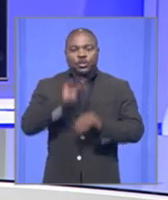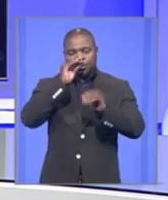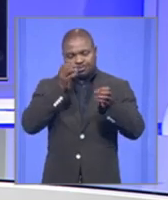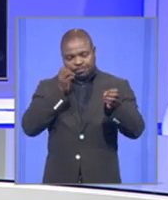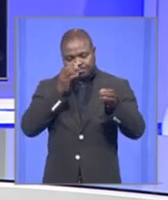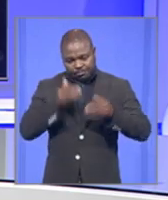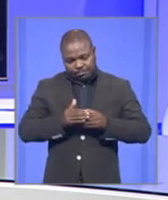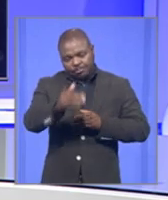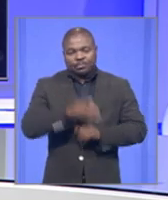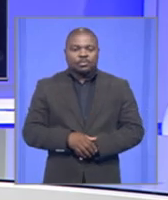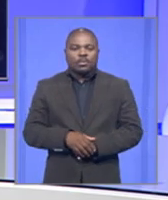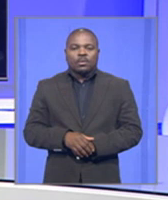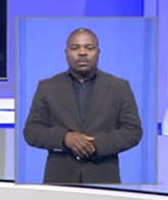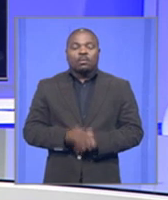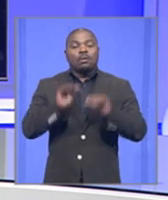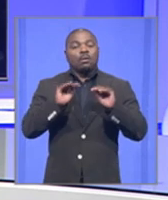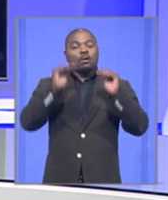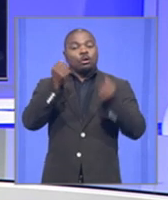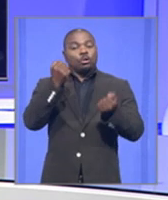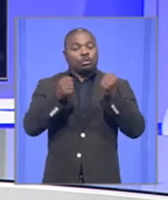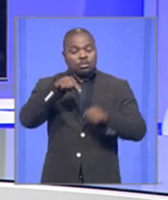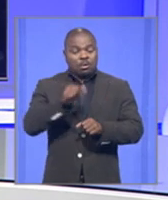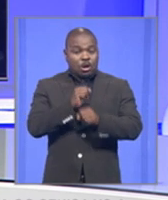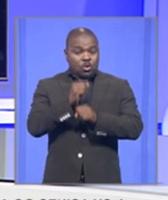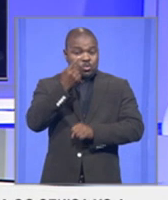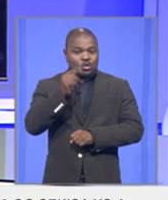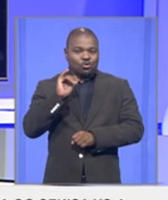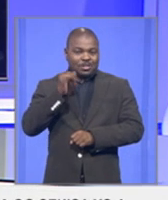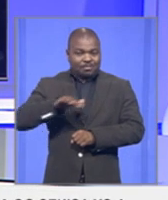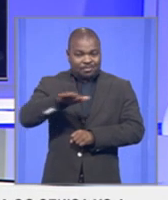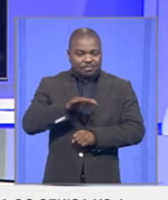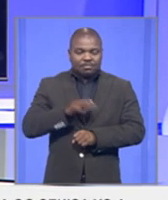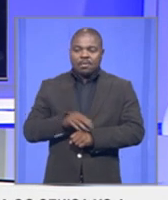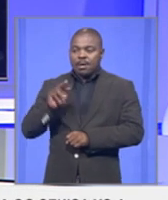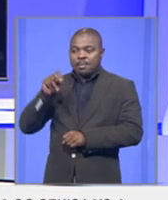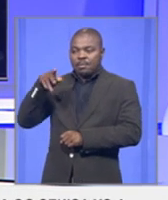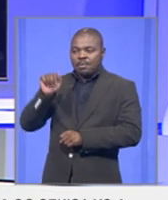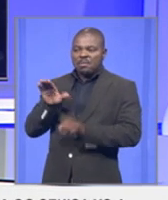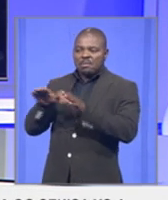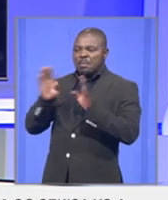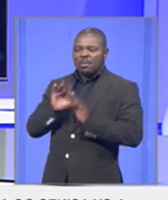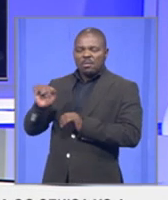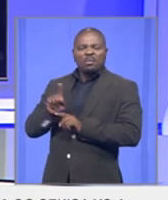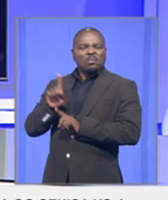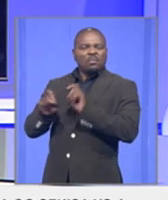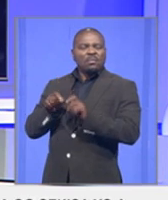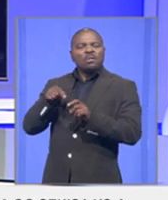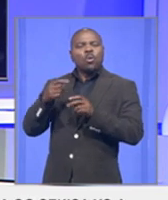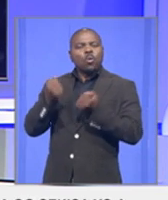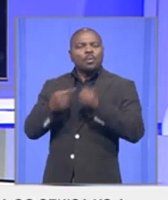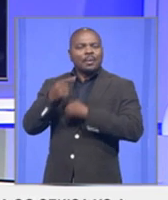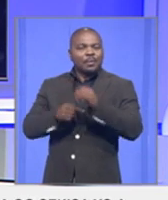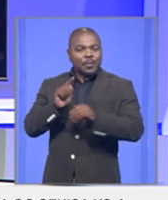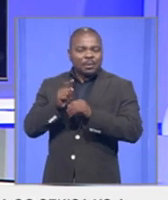Taridiale Kgotlatshekelo ya Gauteng mono Johannesburg e botsoloditse maitsholo a NPA mo kgetseng ya moporesidente wa pele